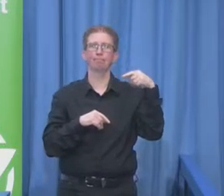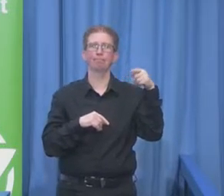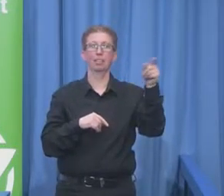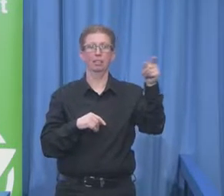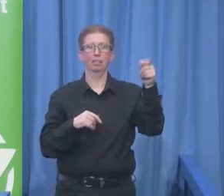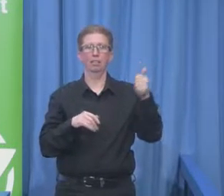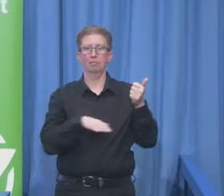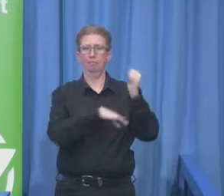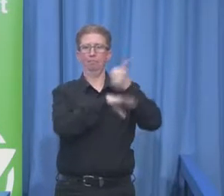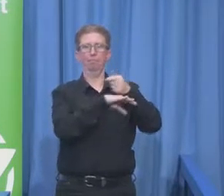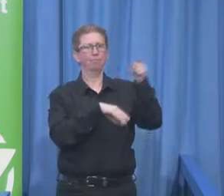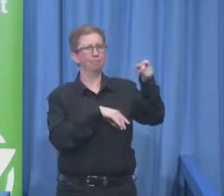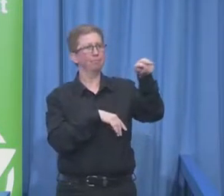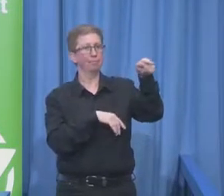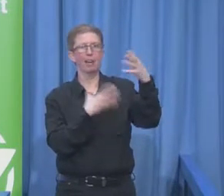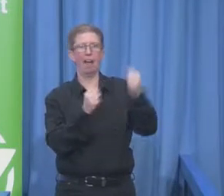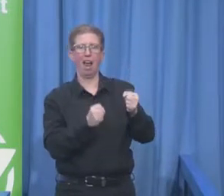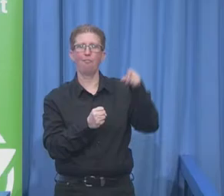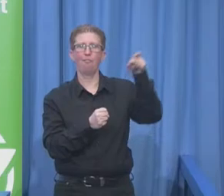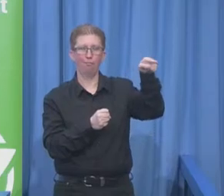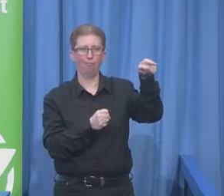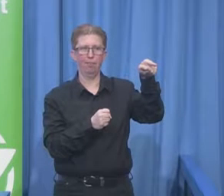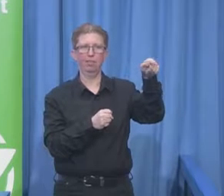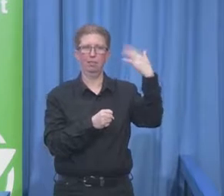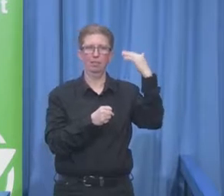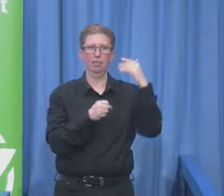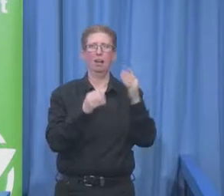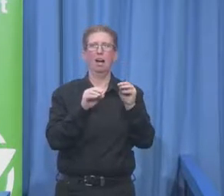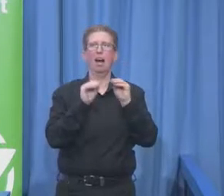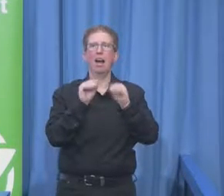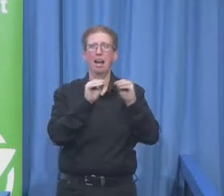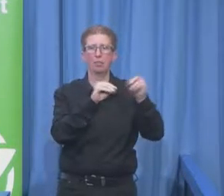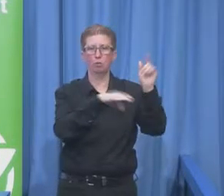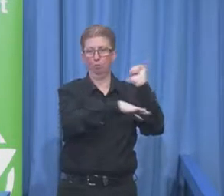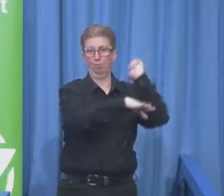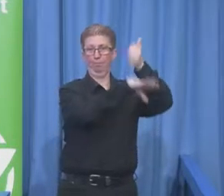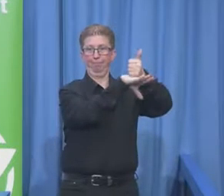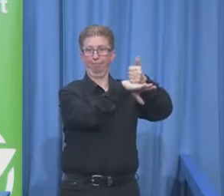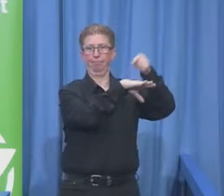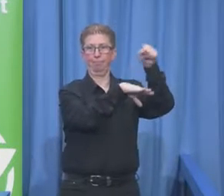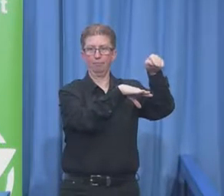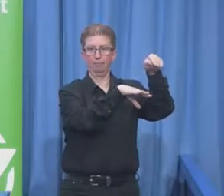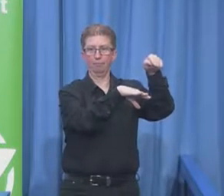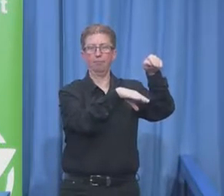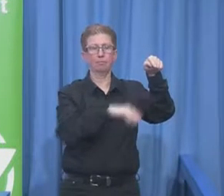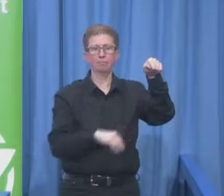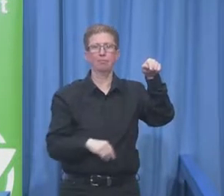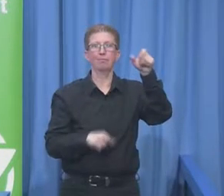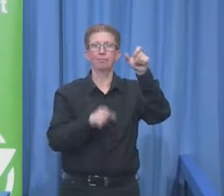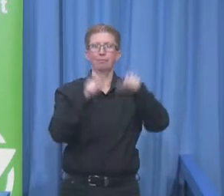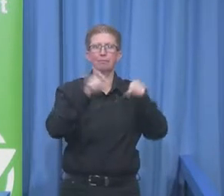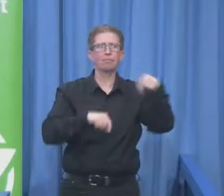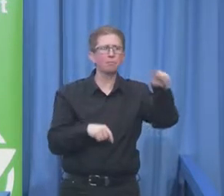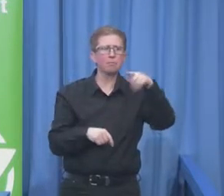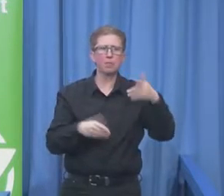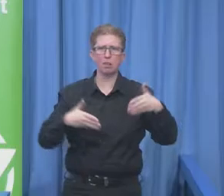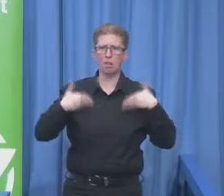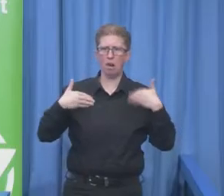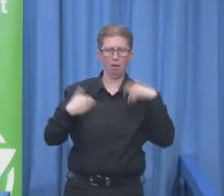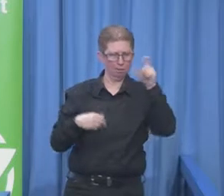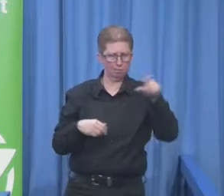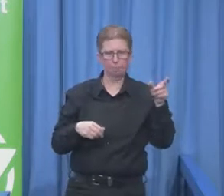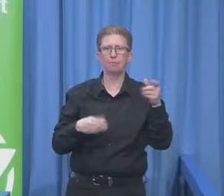your students find a job after graduating? And he stared at me for 10, 20 seconds, and